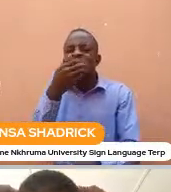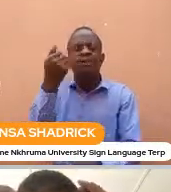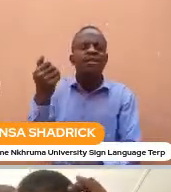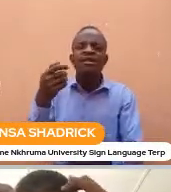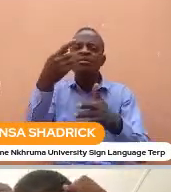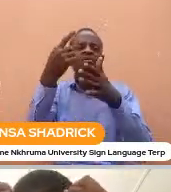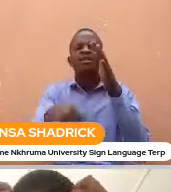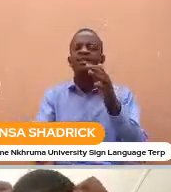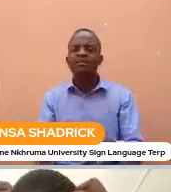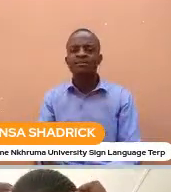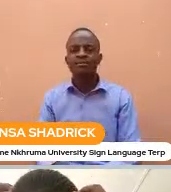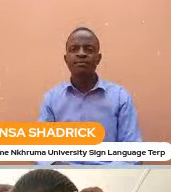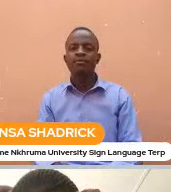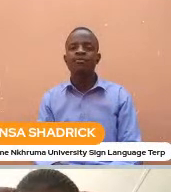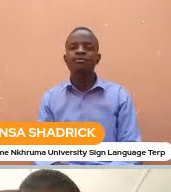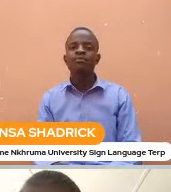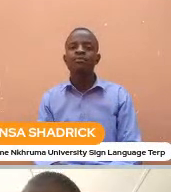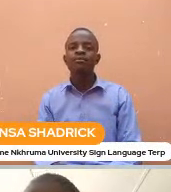Um,